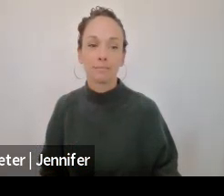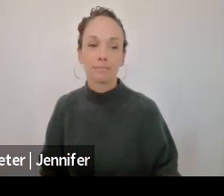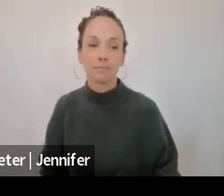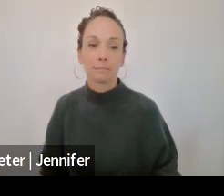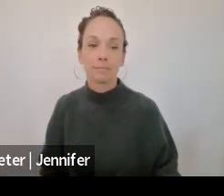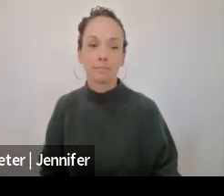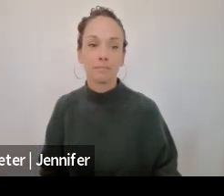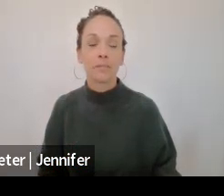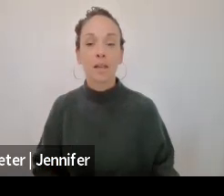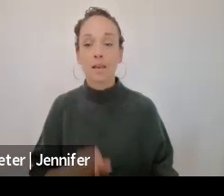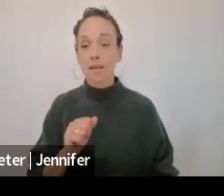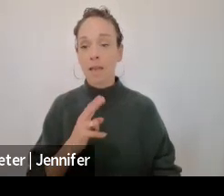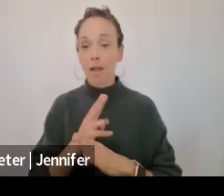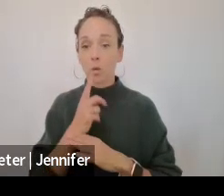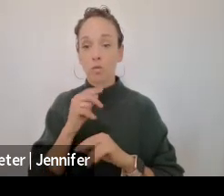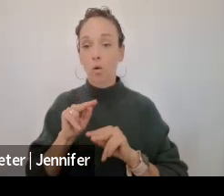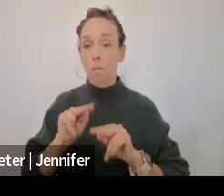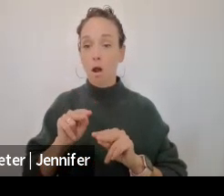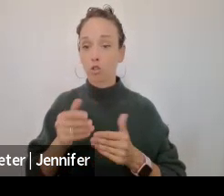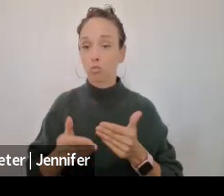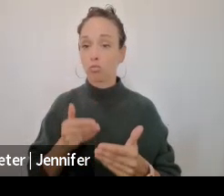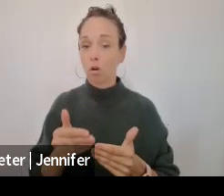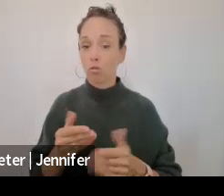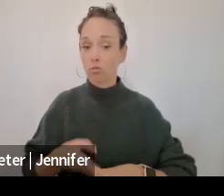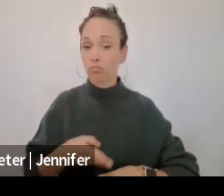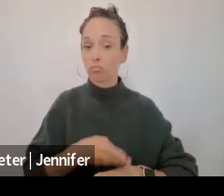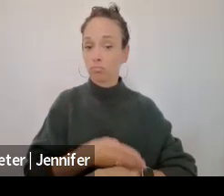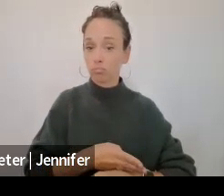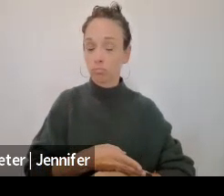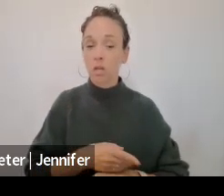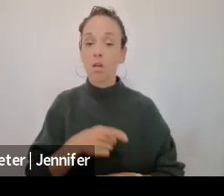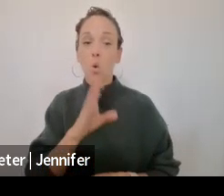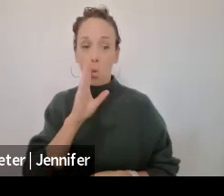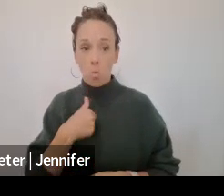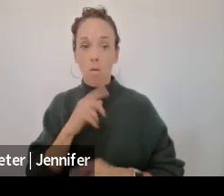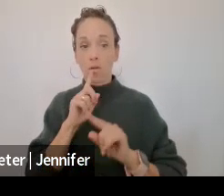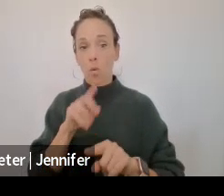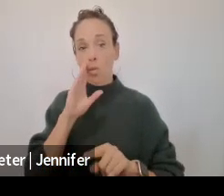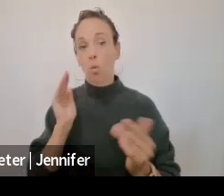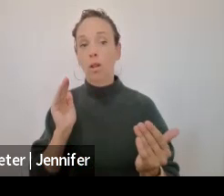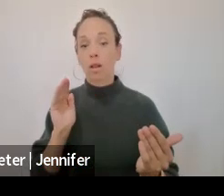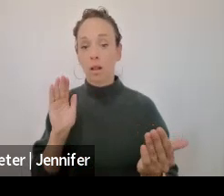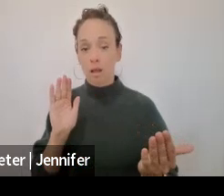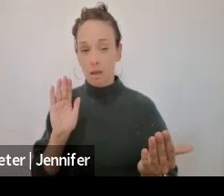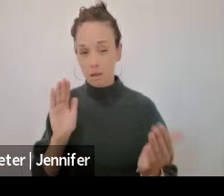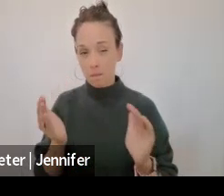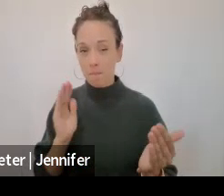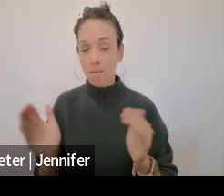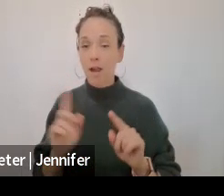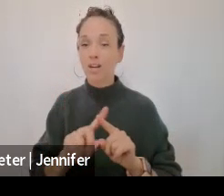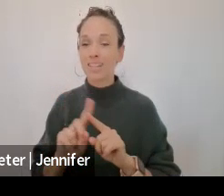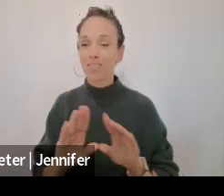terms of progress monitoring, in which you can compare, there's a report that will compare different administrations of the